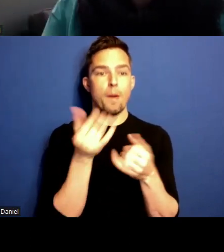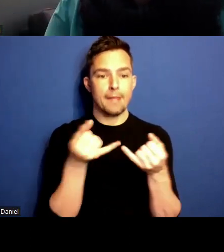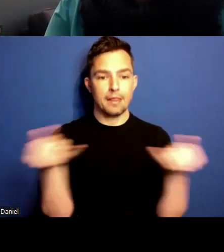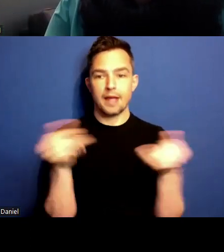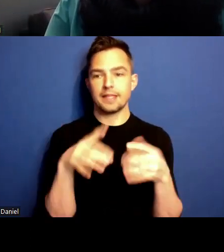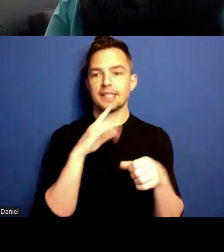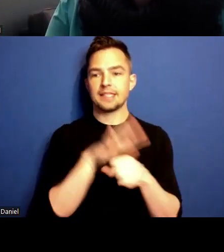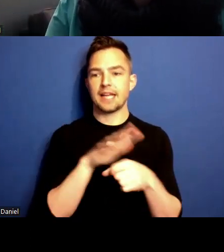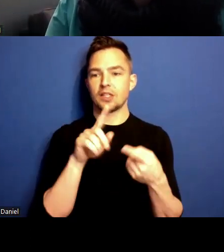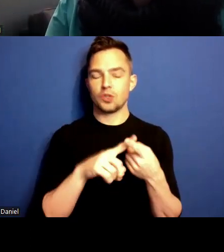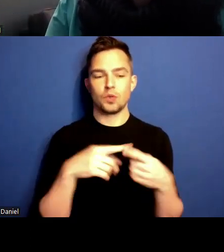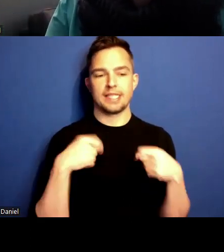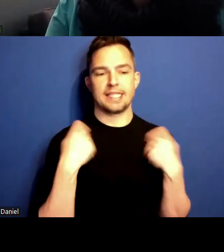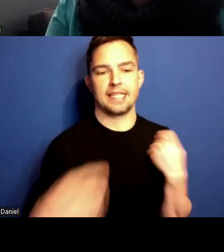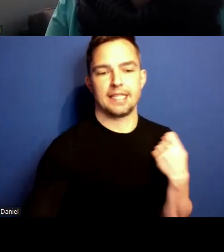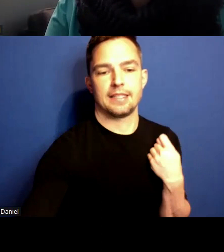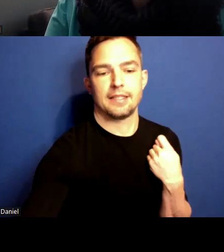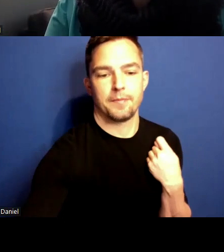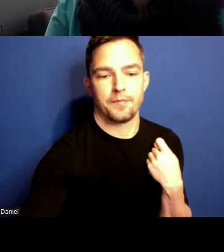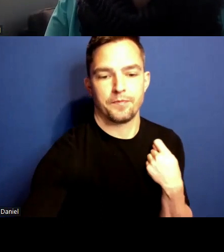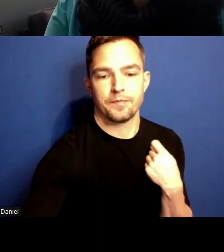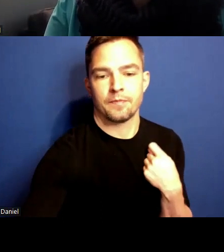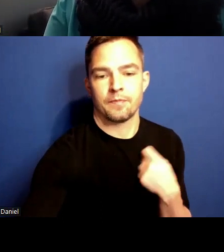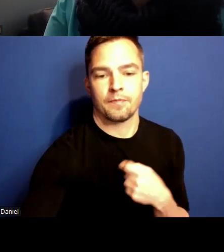to teens and young adults.